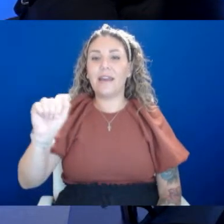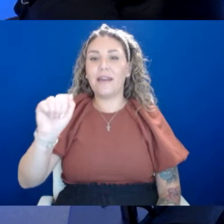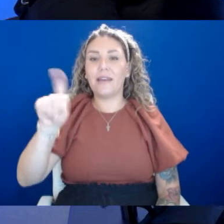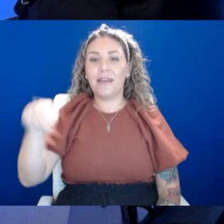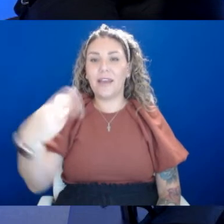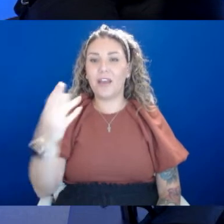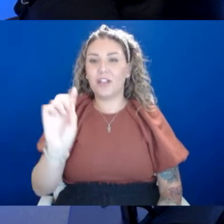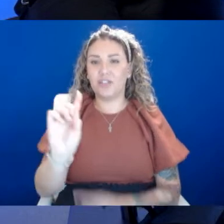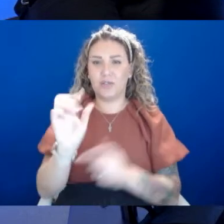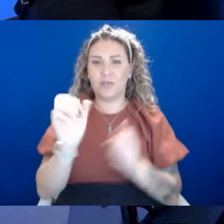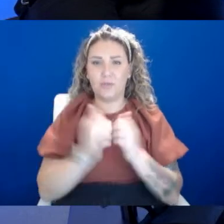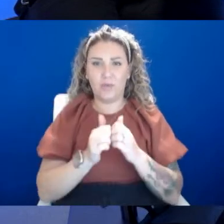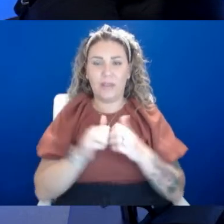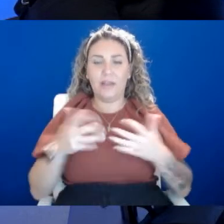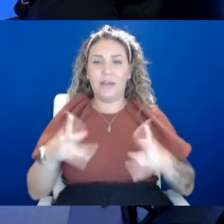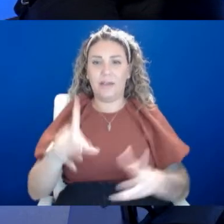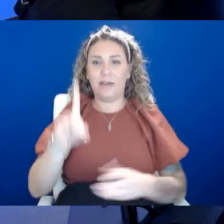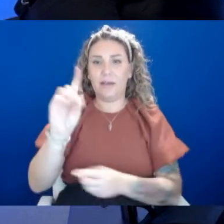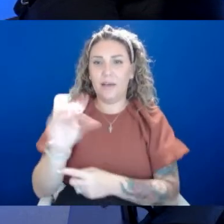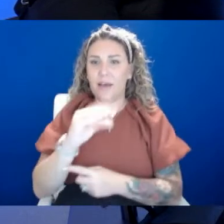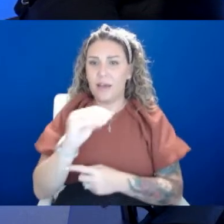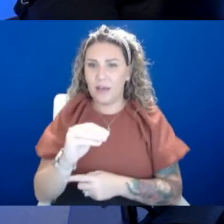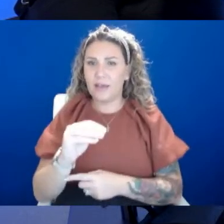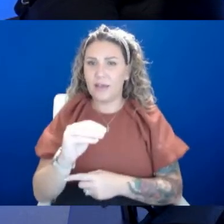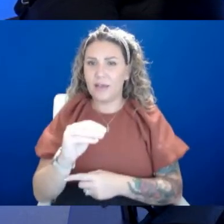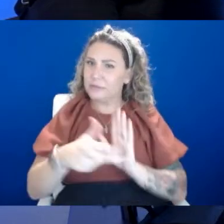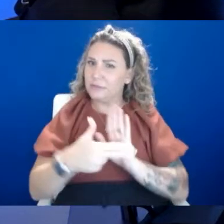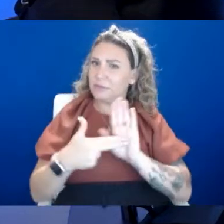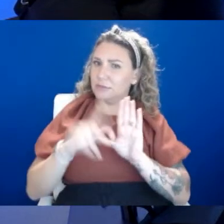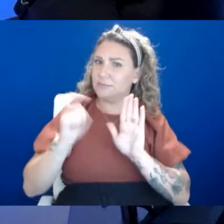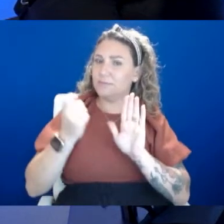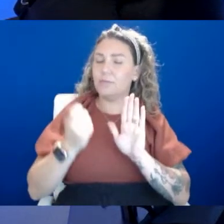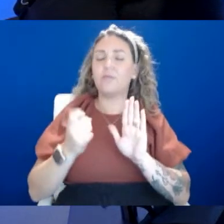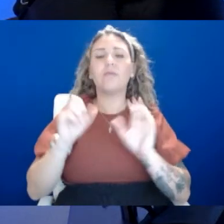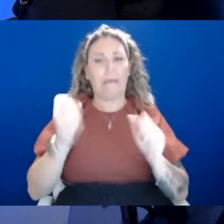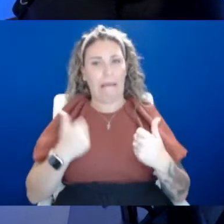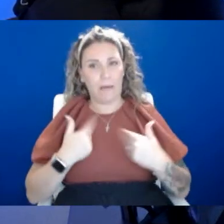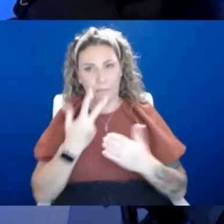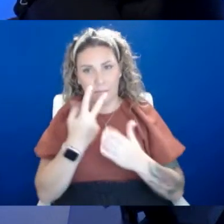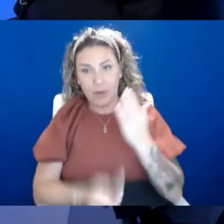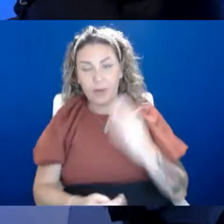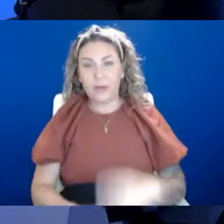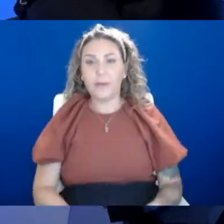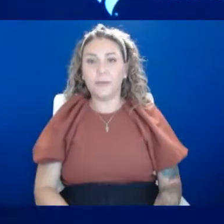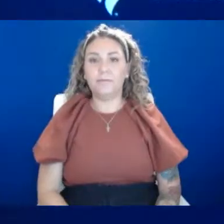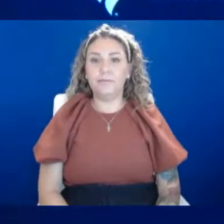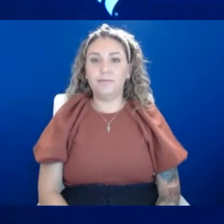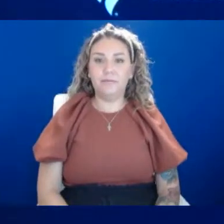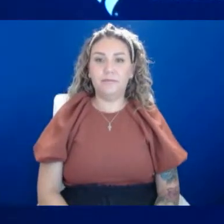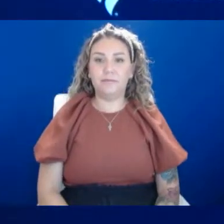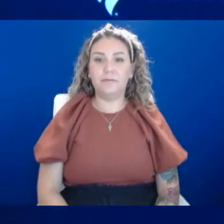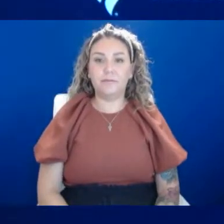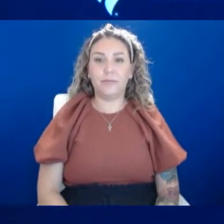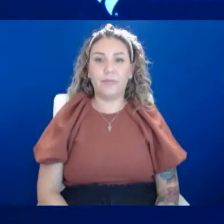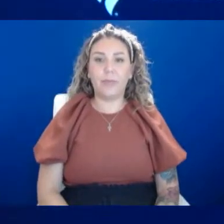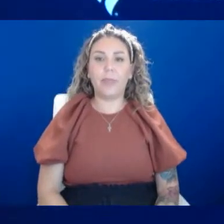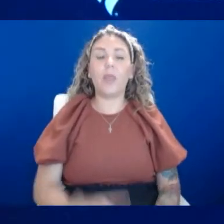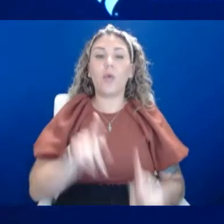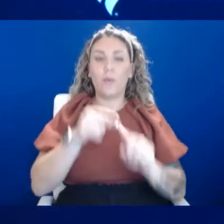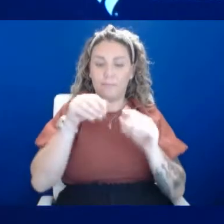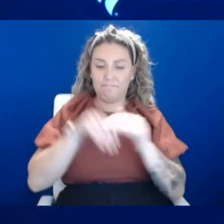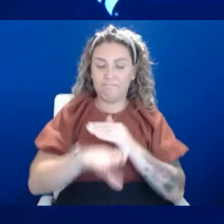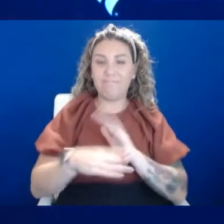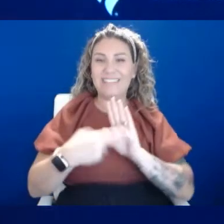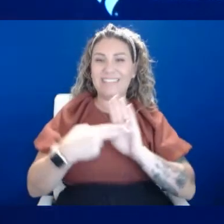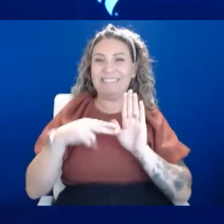does that make it harder to diagnose? Mm-hmm. Yeah, so you can definitely have both. The thing that whenever you come in for a diagnostic eval, at least from the psychiatric